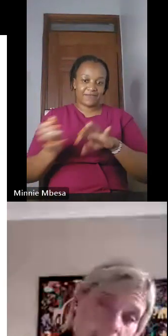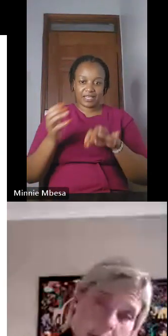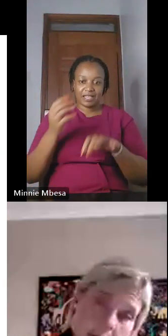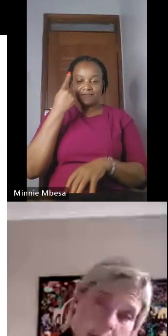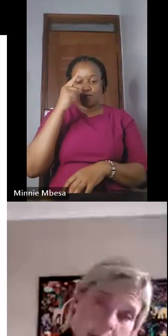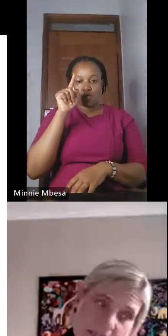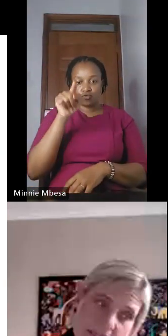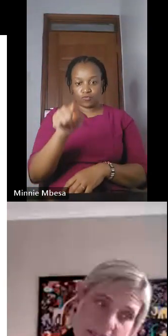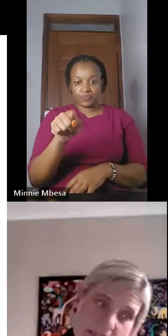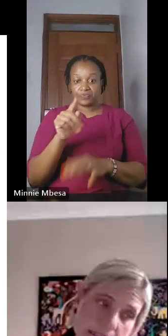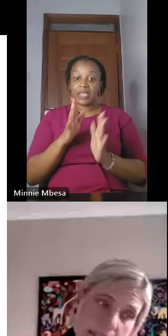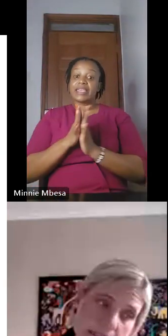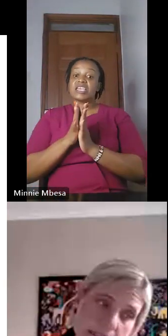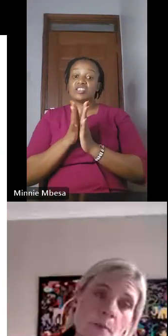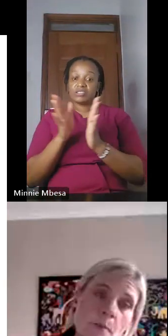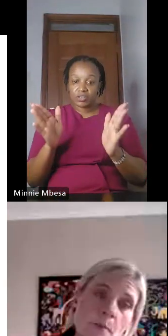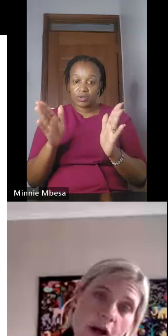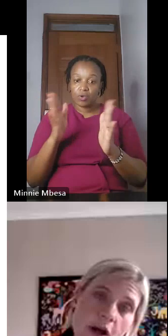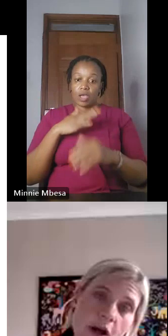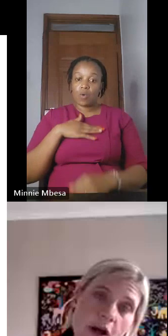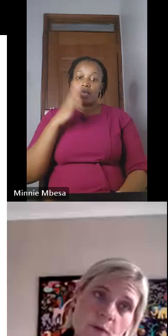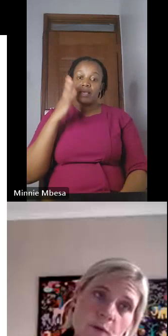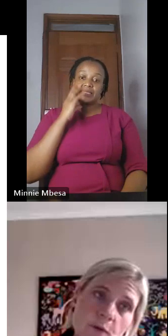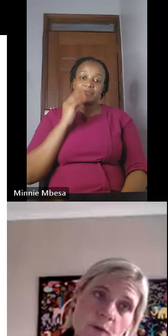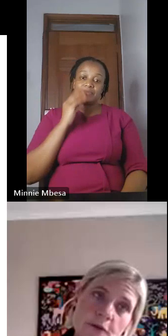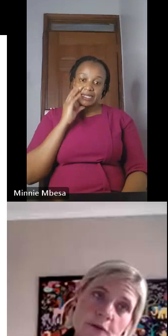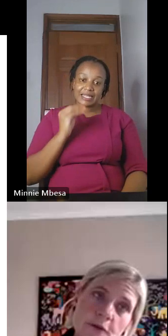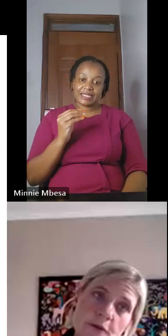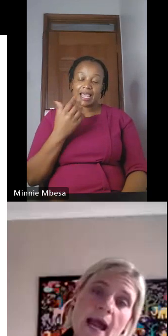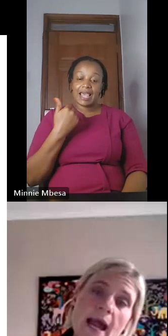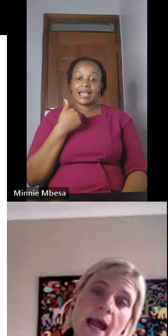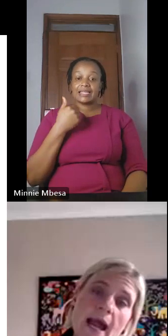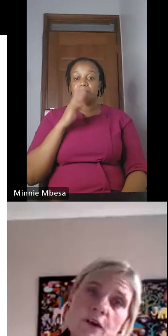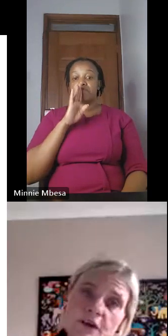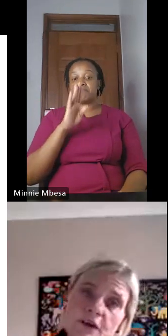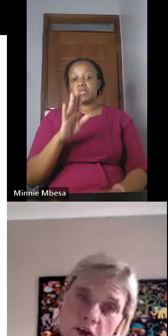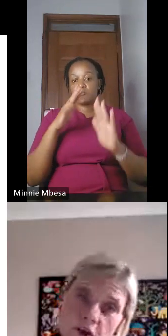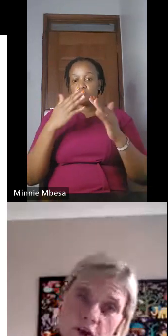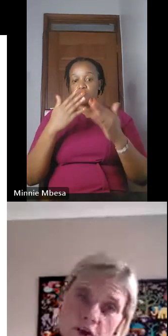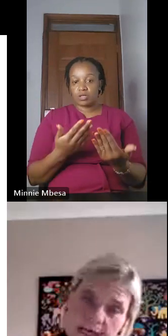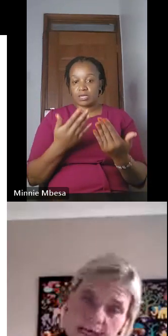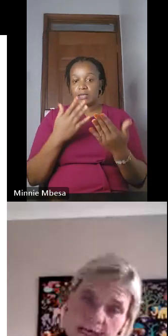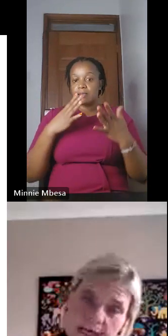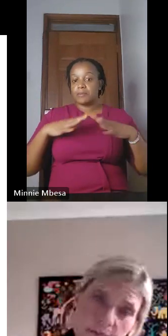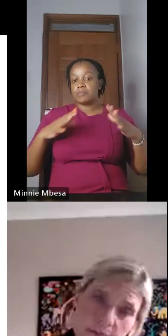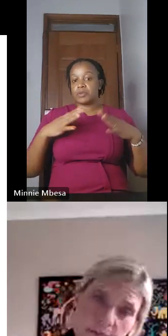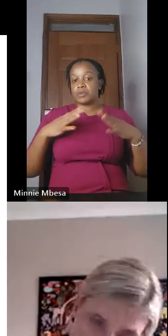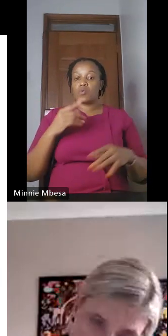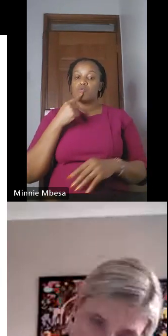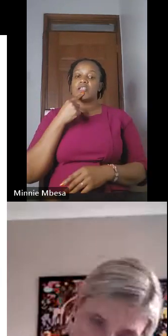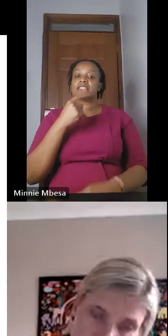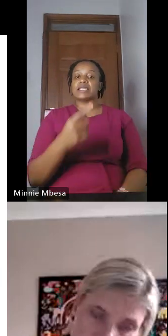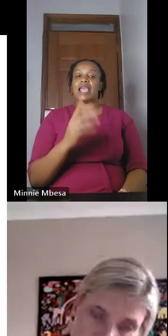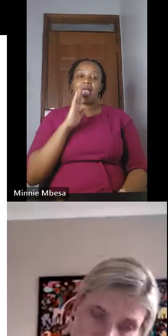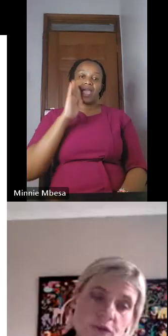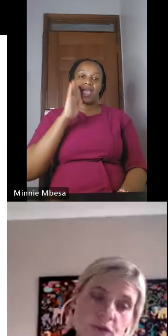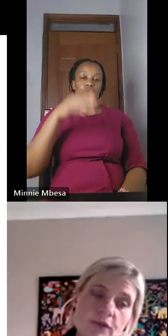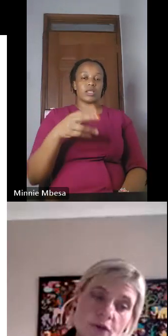general, our experience has been people often will defer to, I will consult when I come